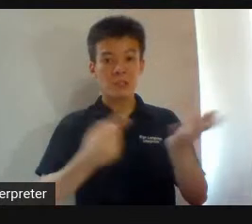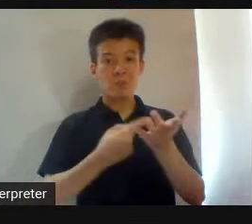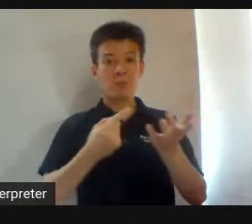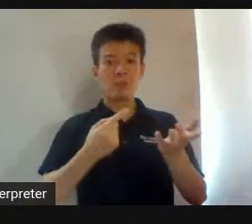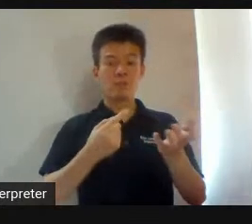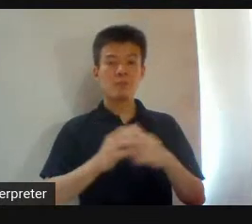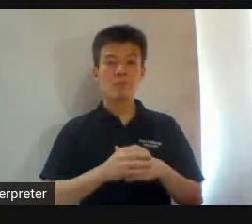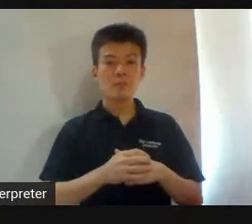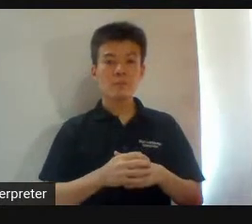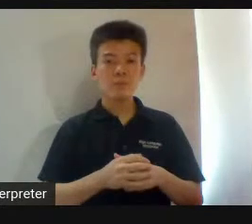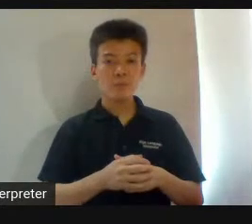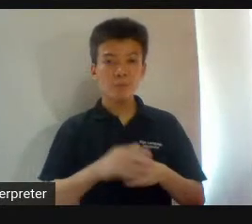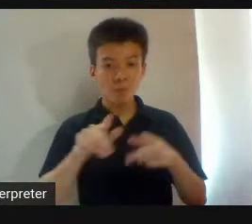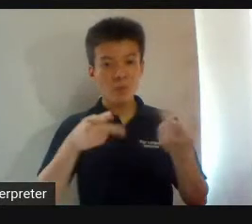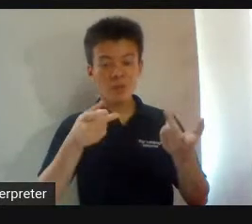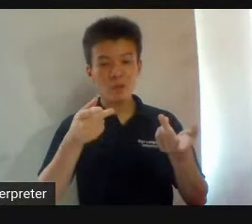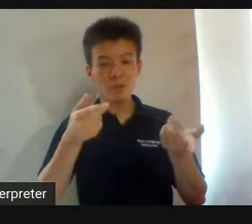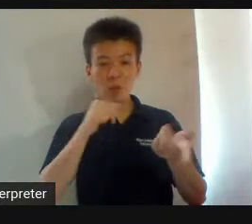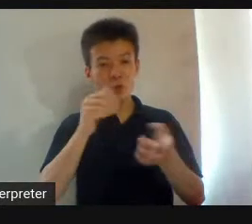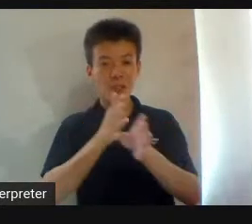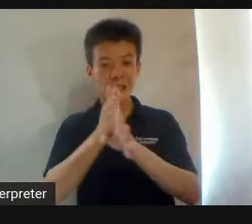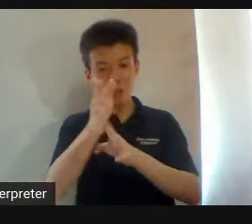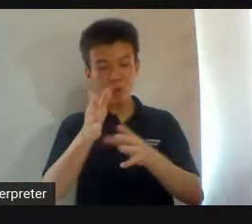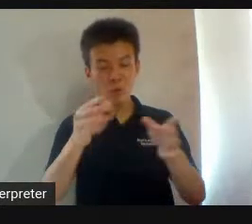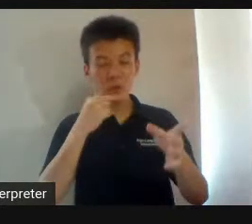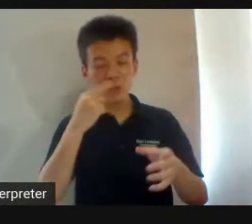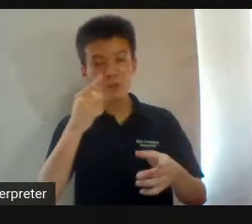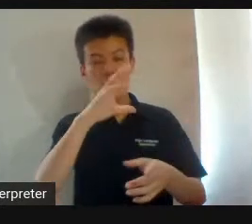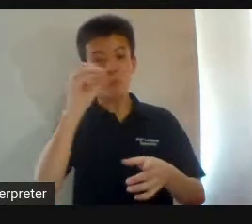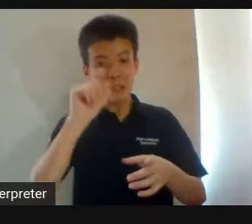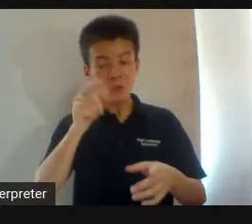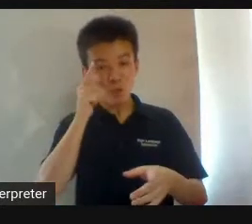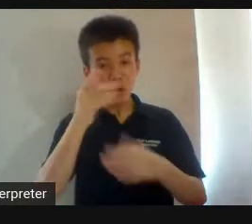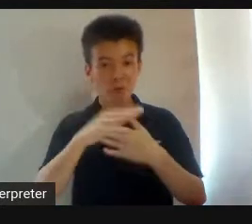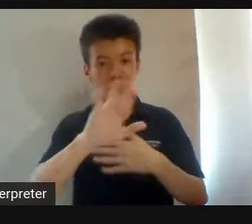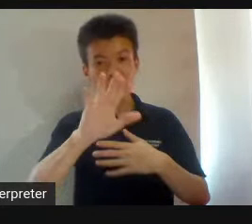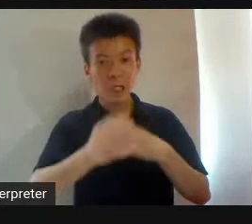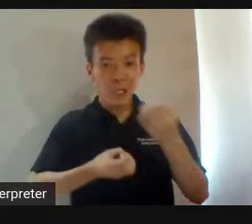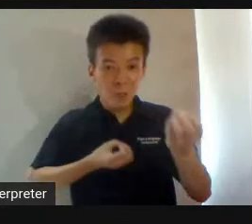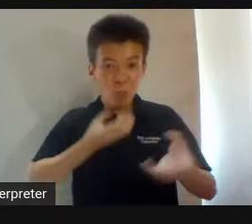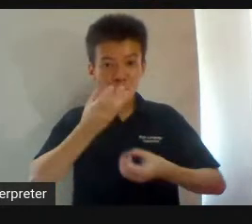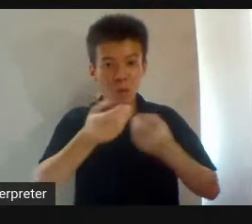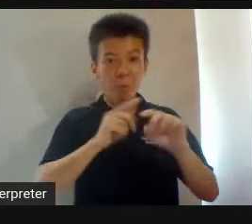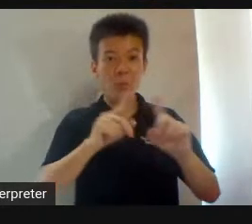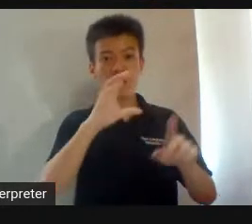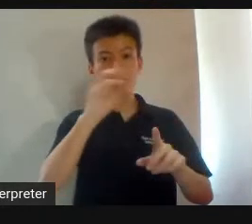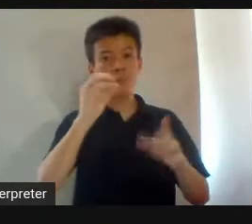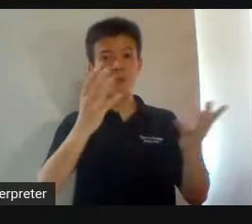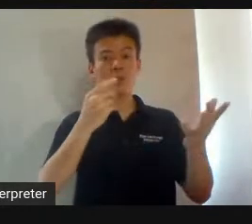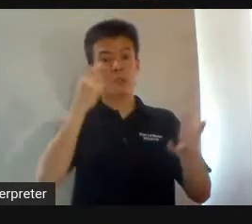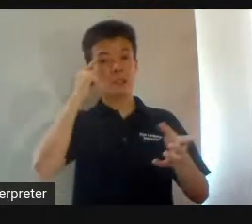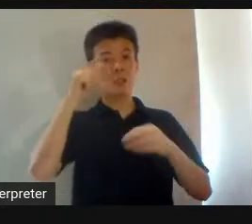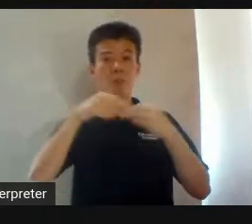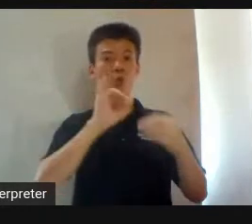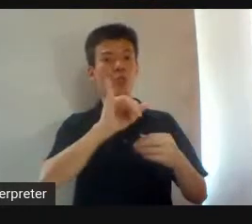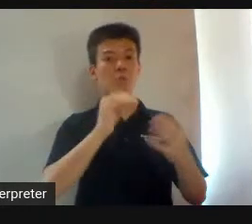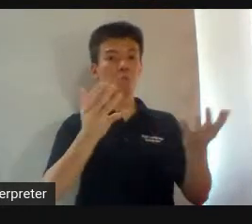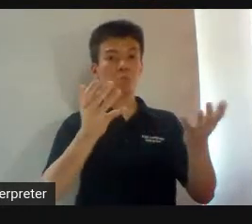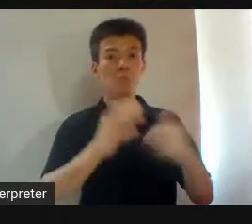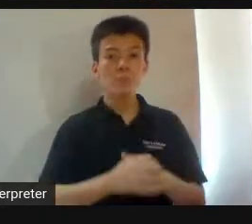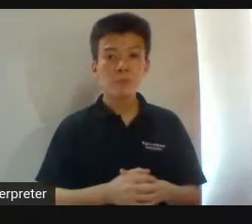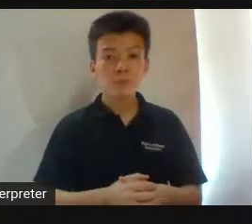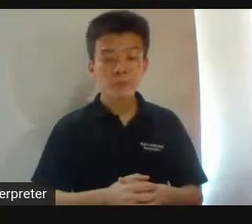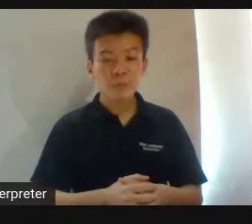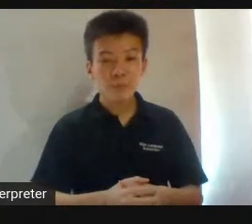people indirectly feel like the company needs to take care of their emotions, but the company never thinks about that. Yeah.